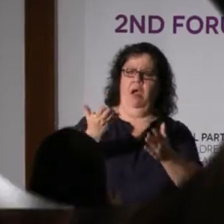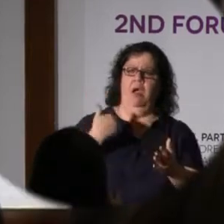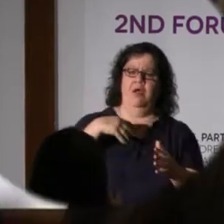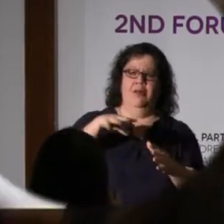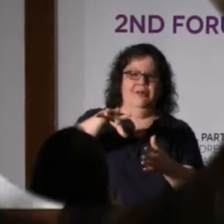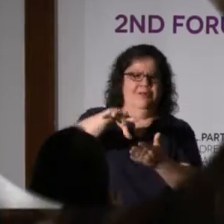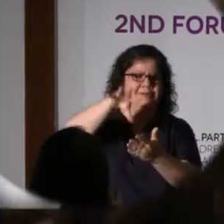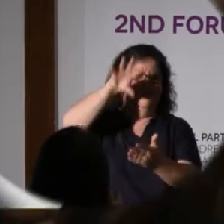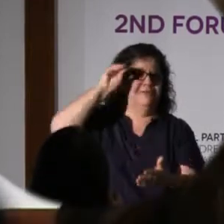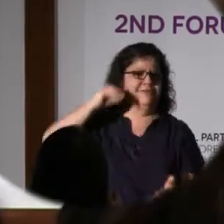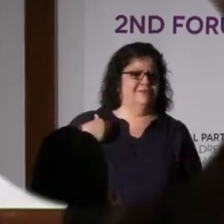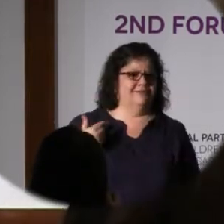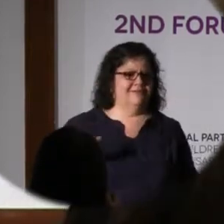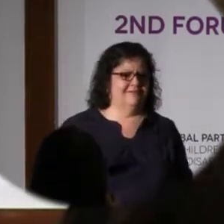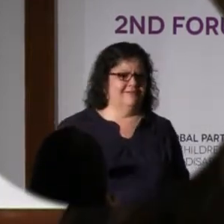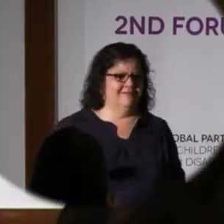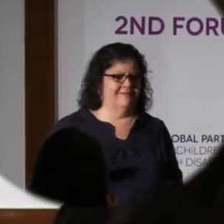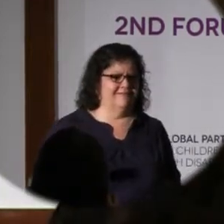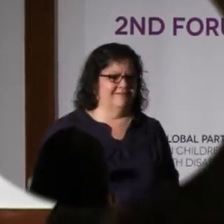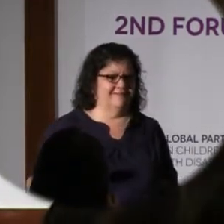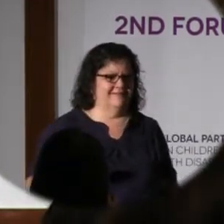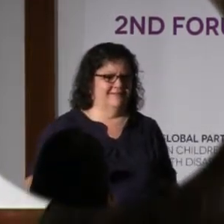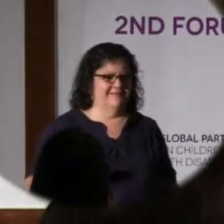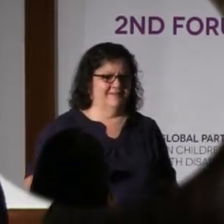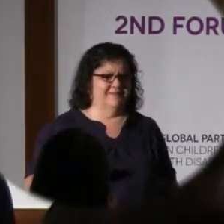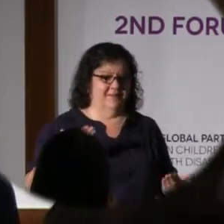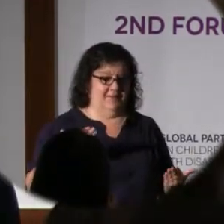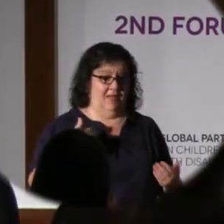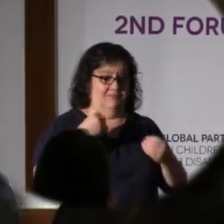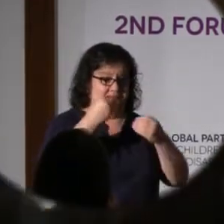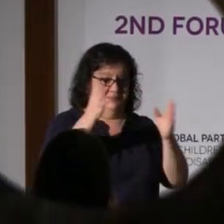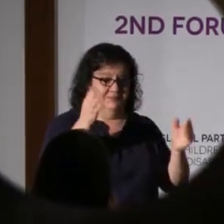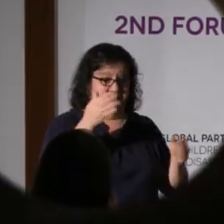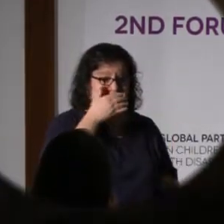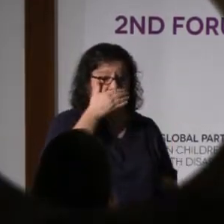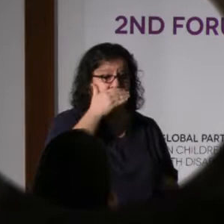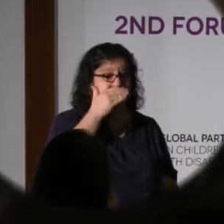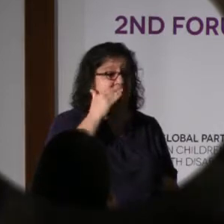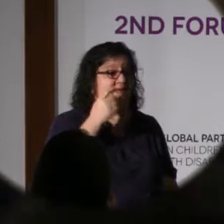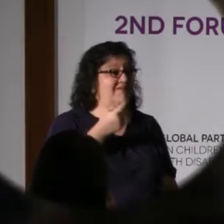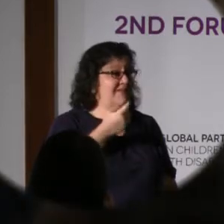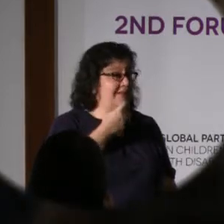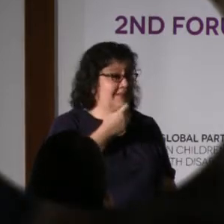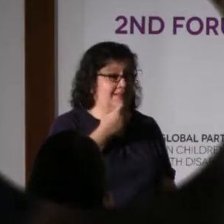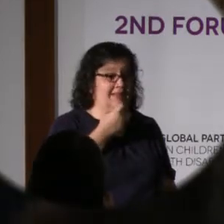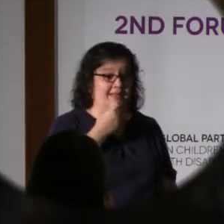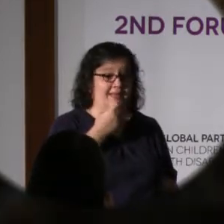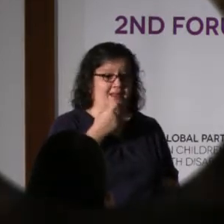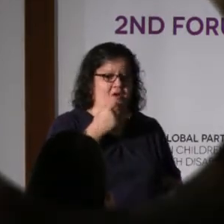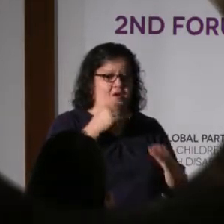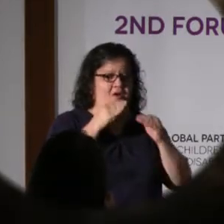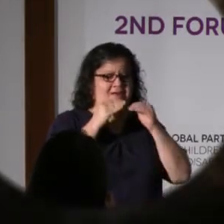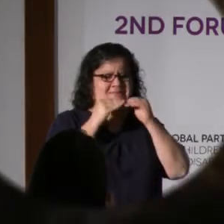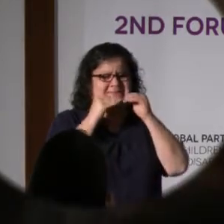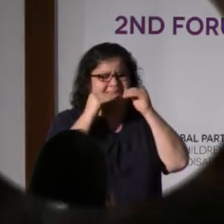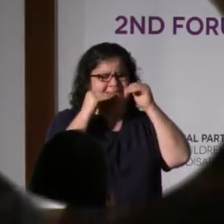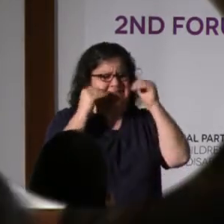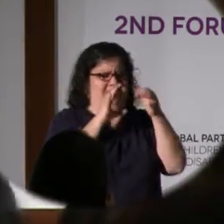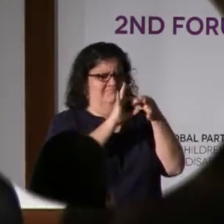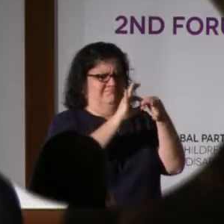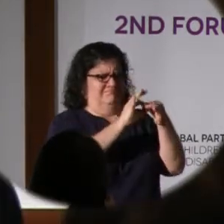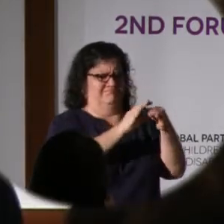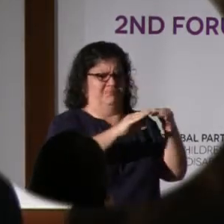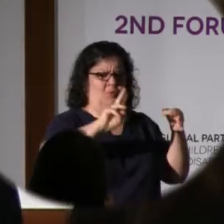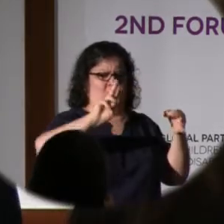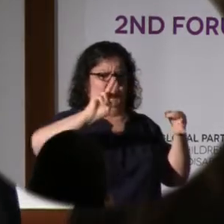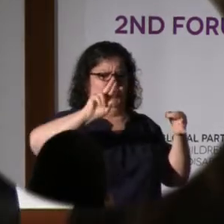that Finland is very happy to cooperate with UNPRPD because it really is a partnership between